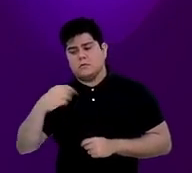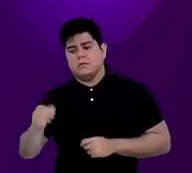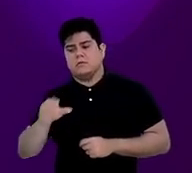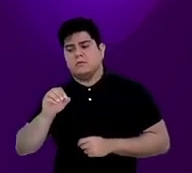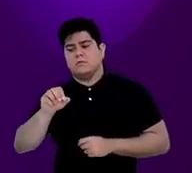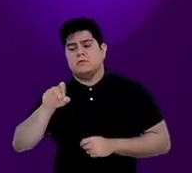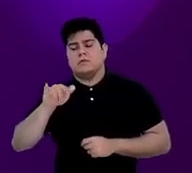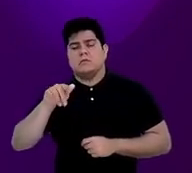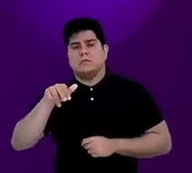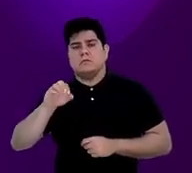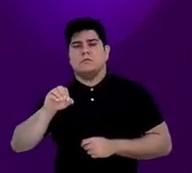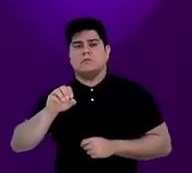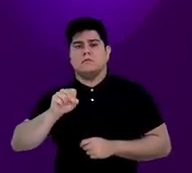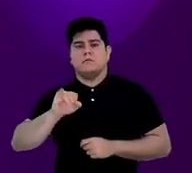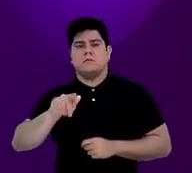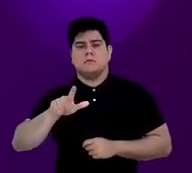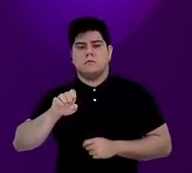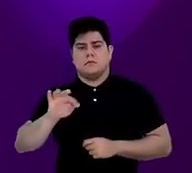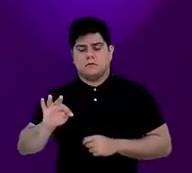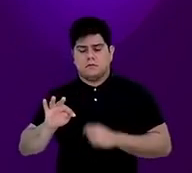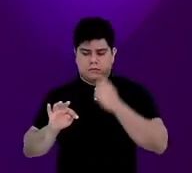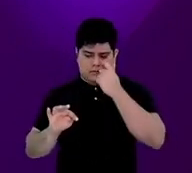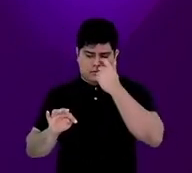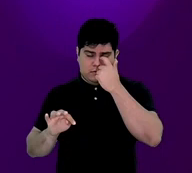oxygen, and you see that there are peaks at